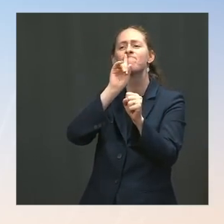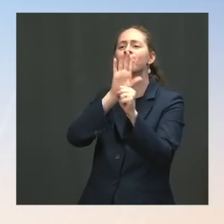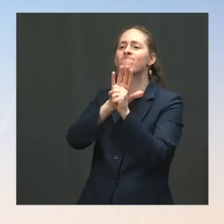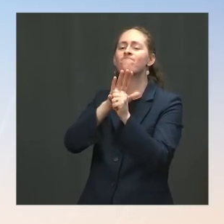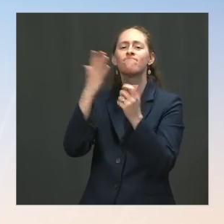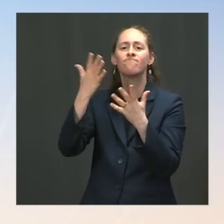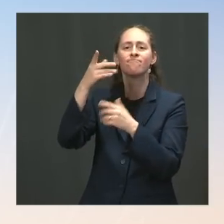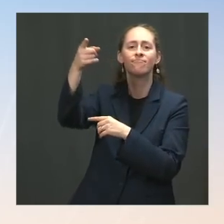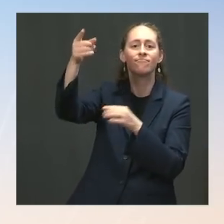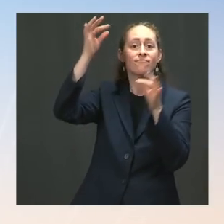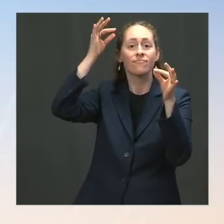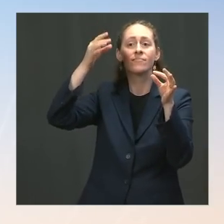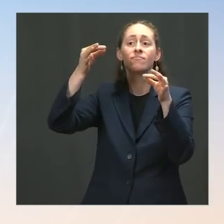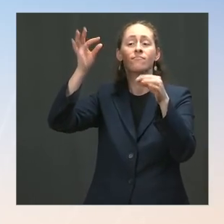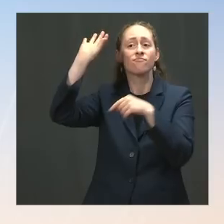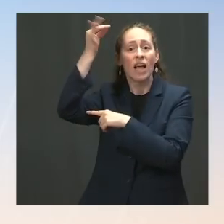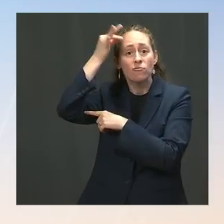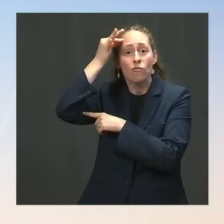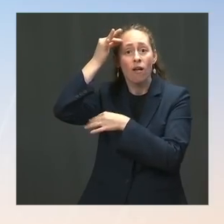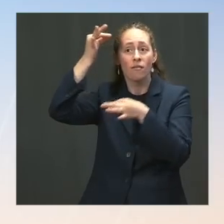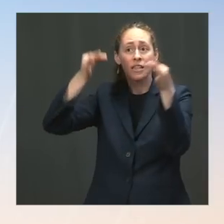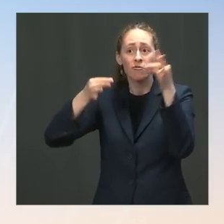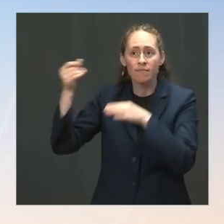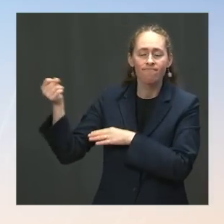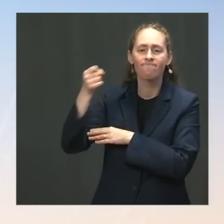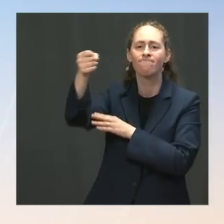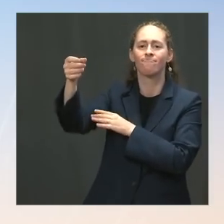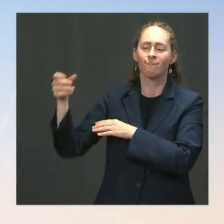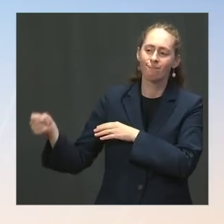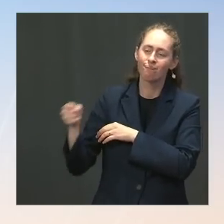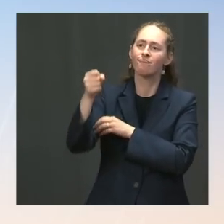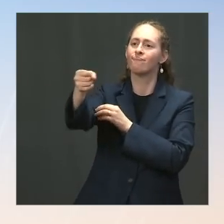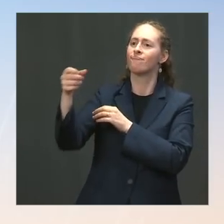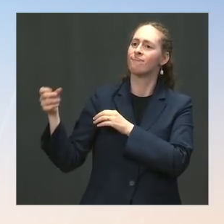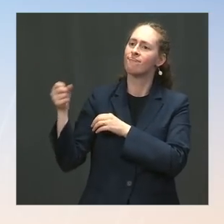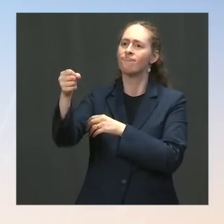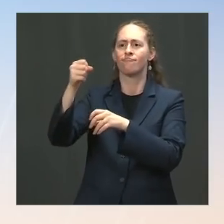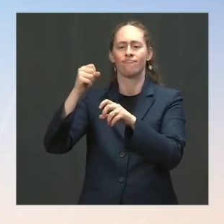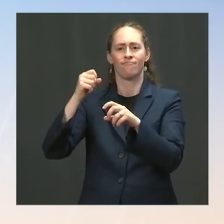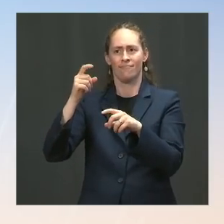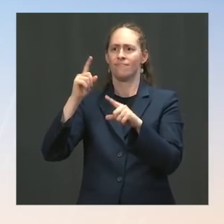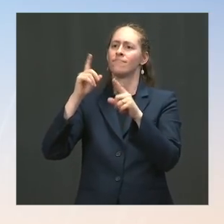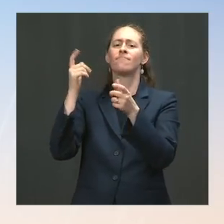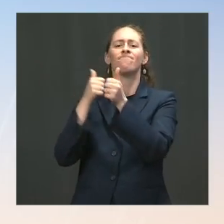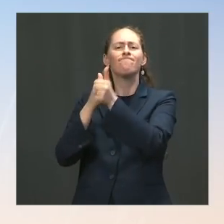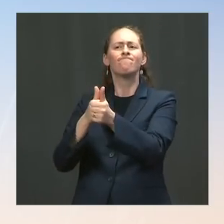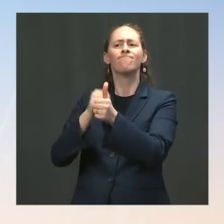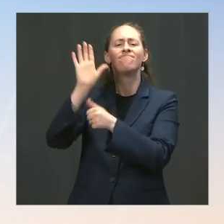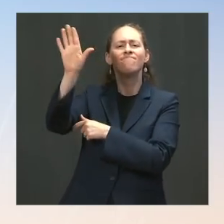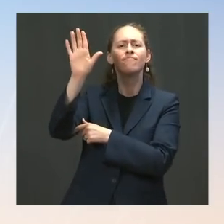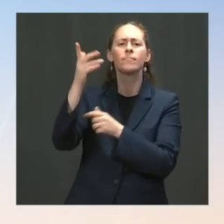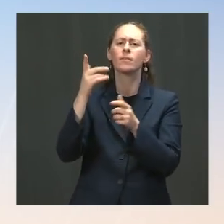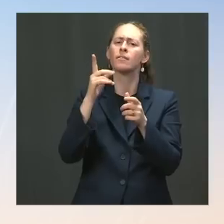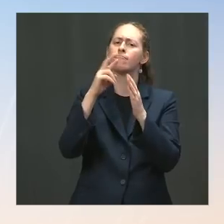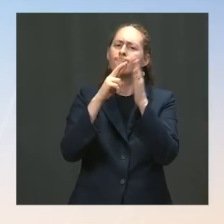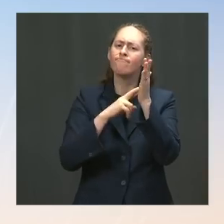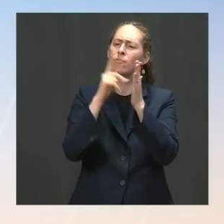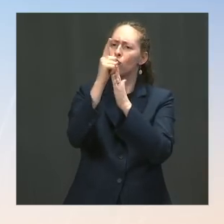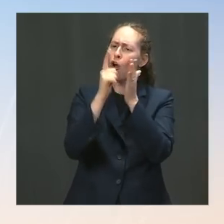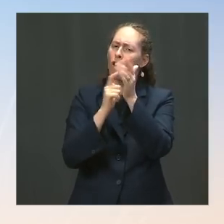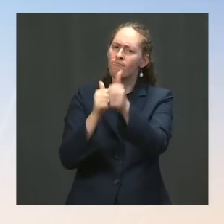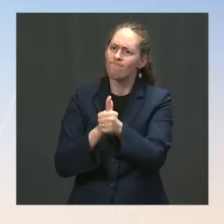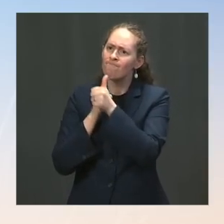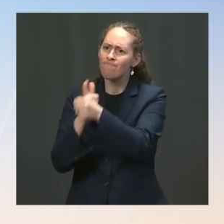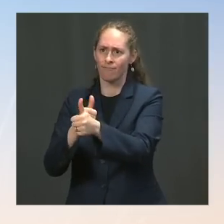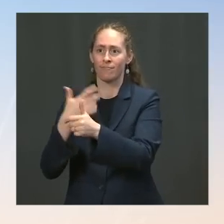qualified nominees who are devoted to the rule of law and who represent the diversity of the country. He's done that at a historic pace. And his